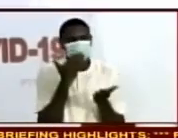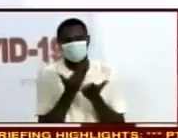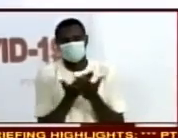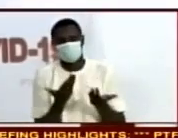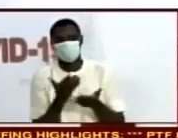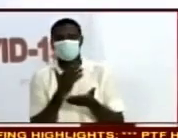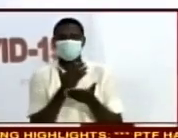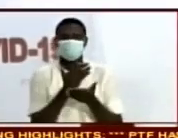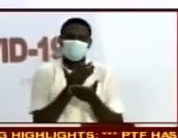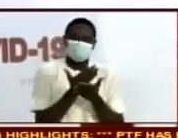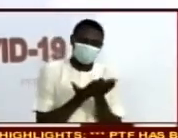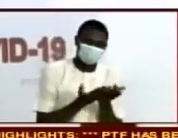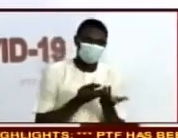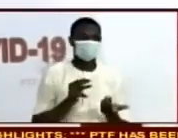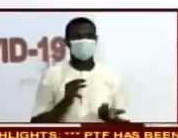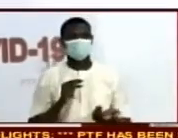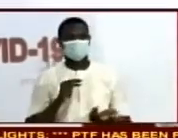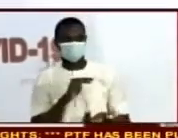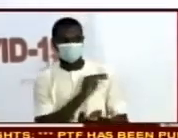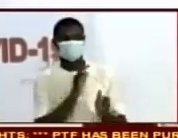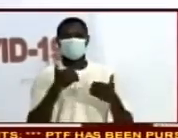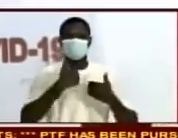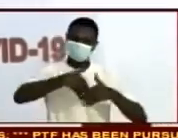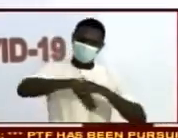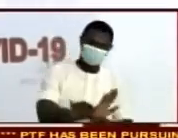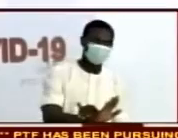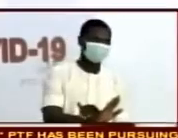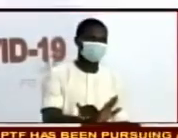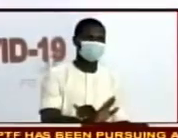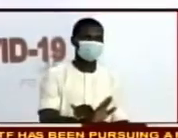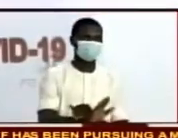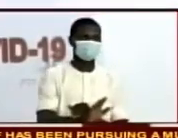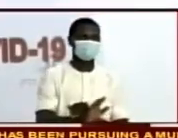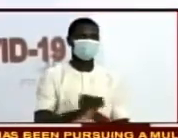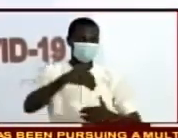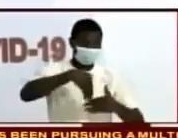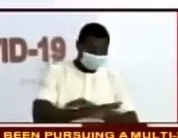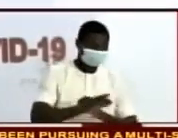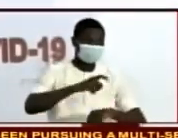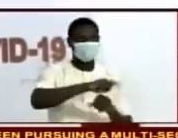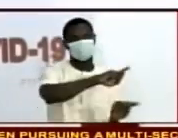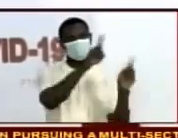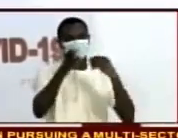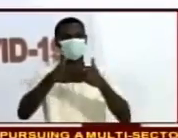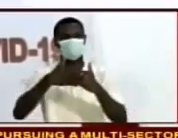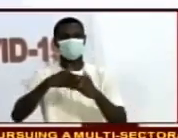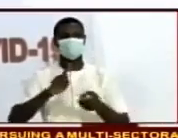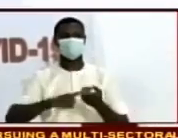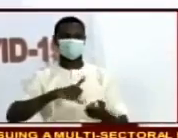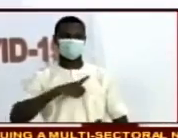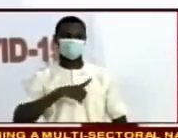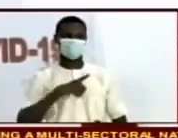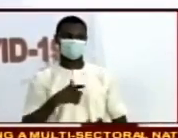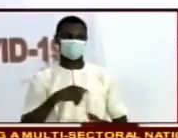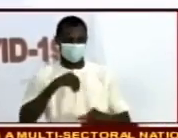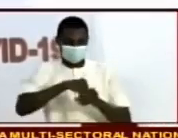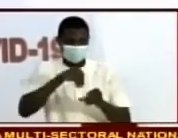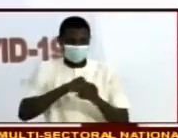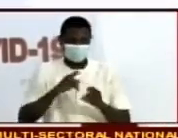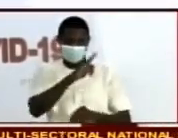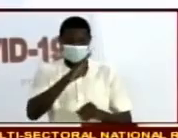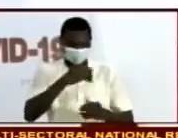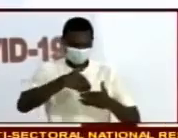lady, had a baby on the flight, or went into labor in the flight. And